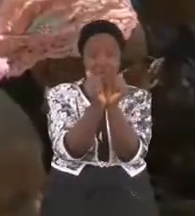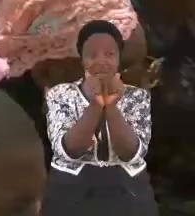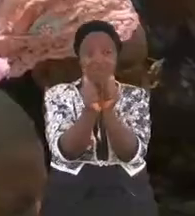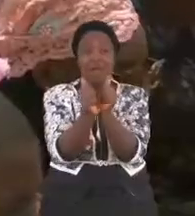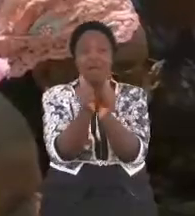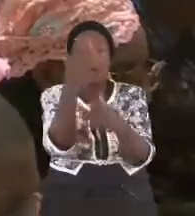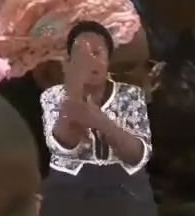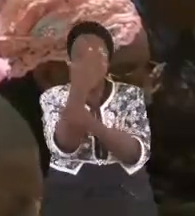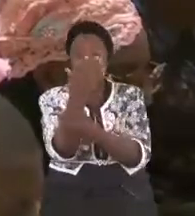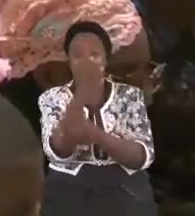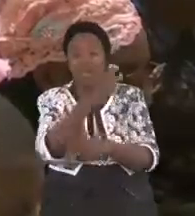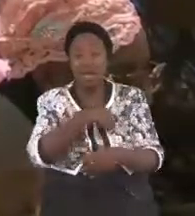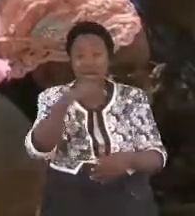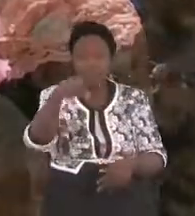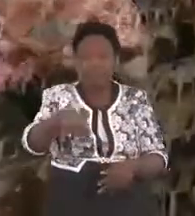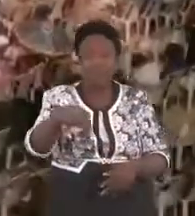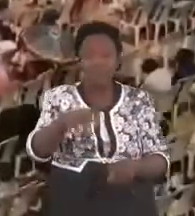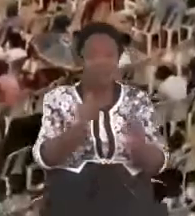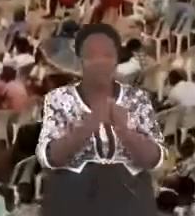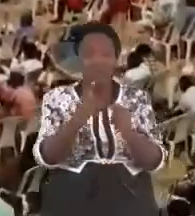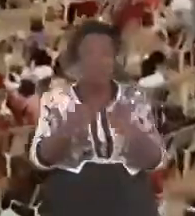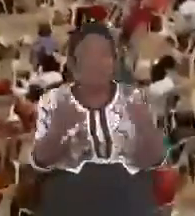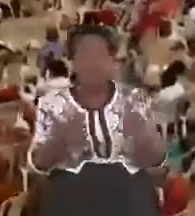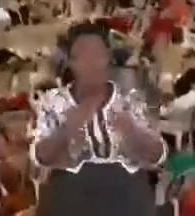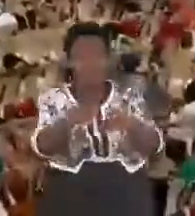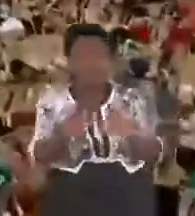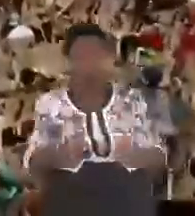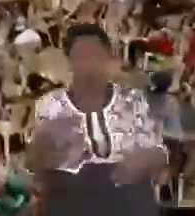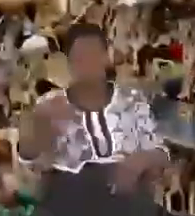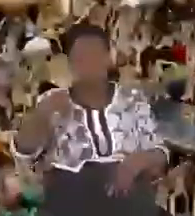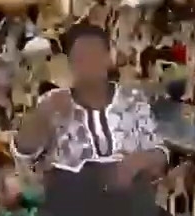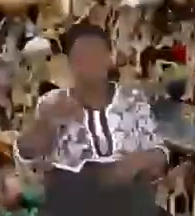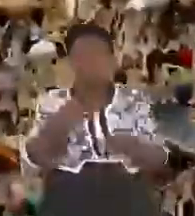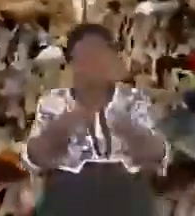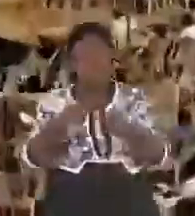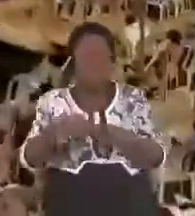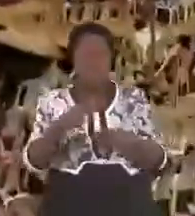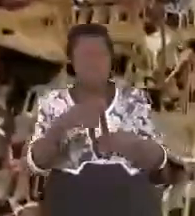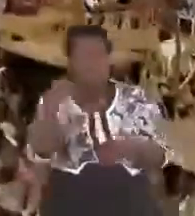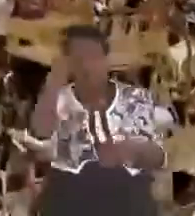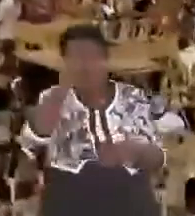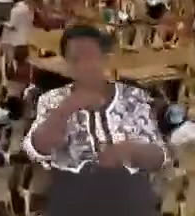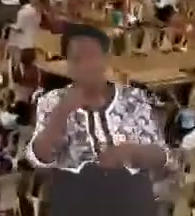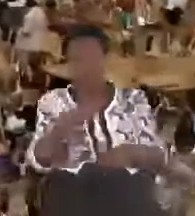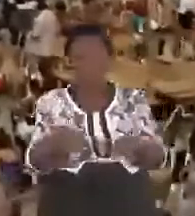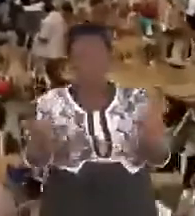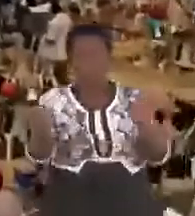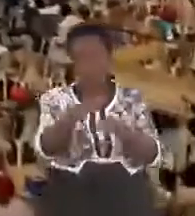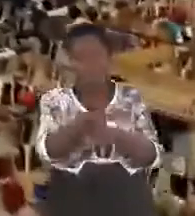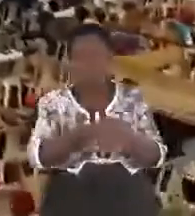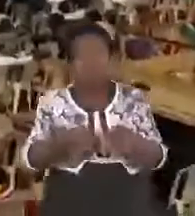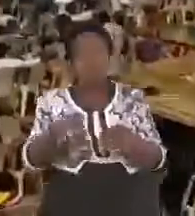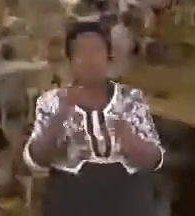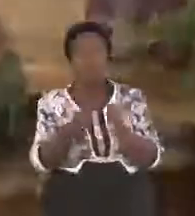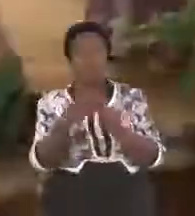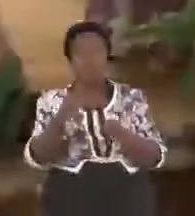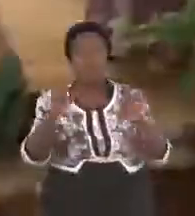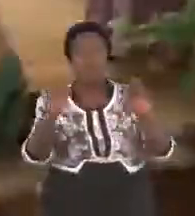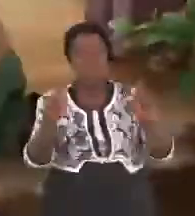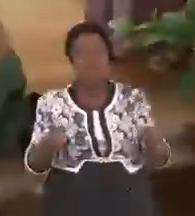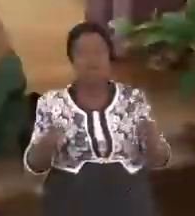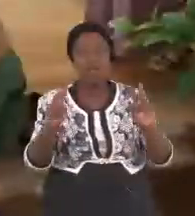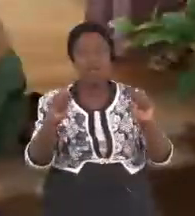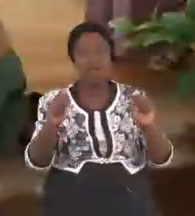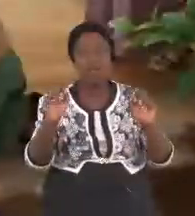grave clothes, and his face was bound about by a napkin. And Jesus said